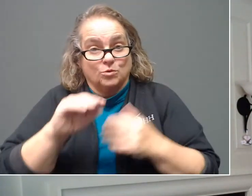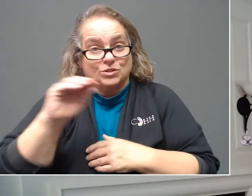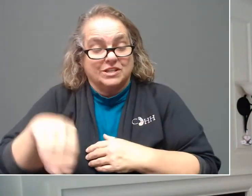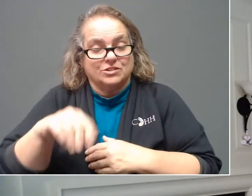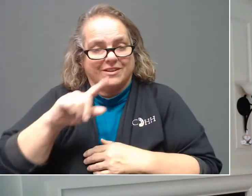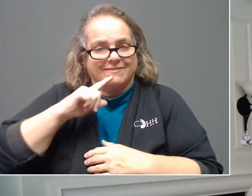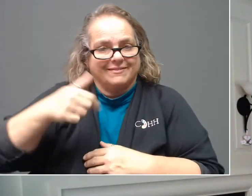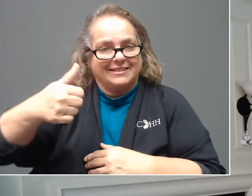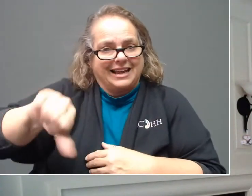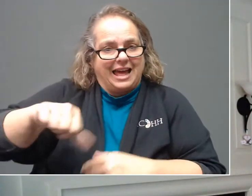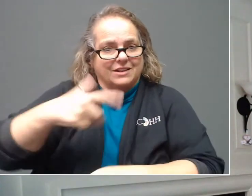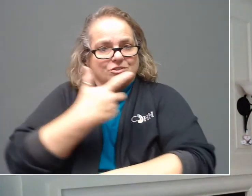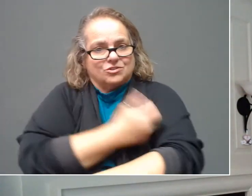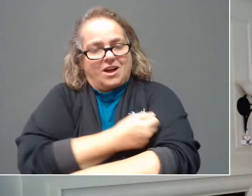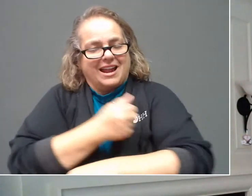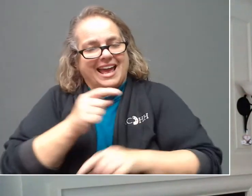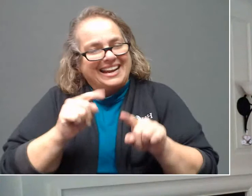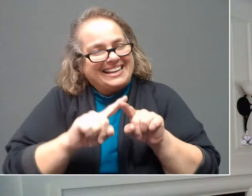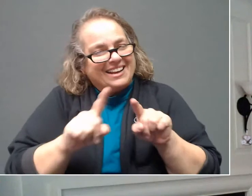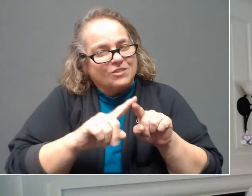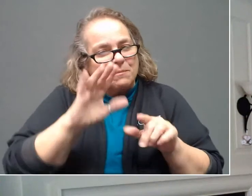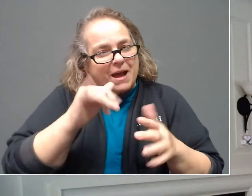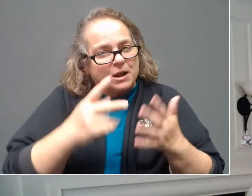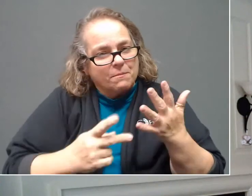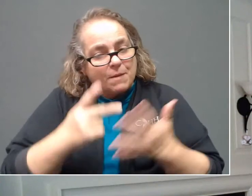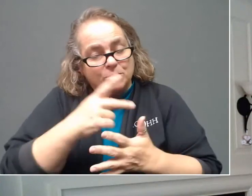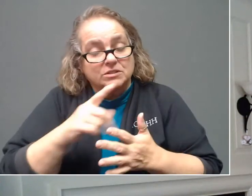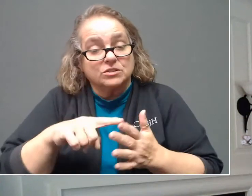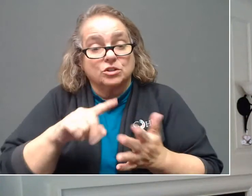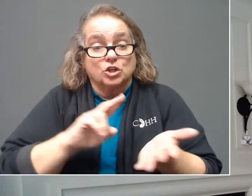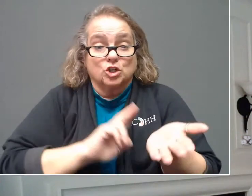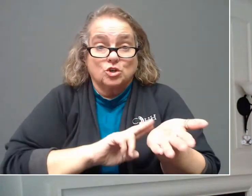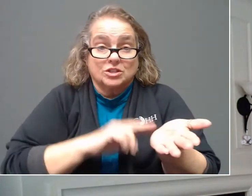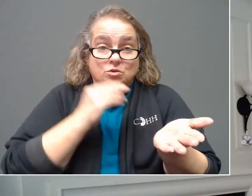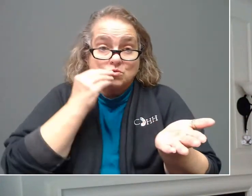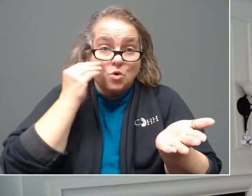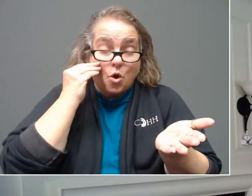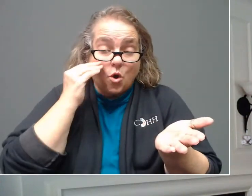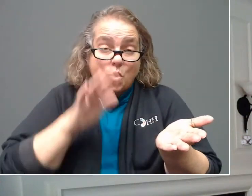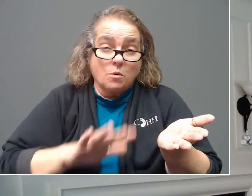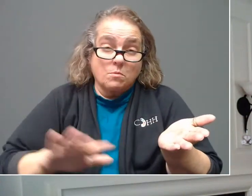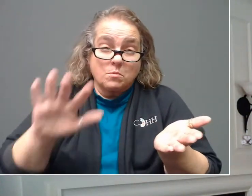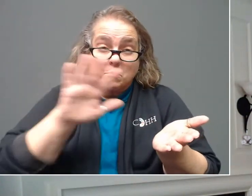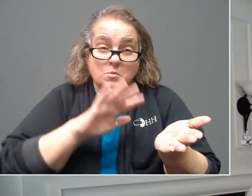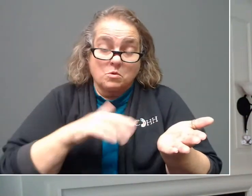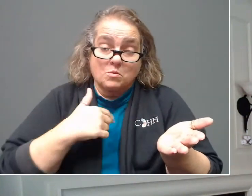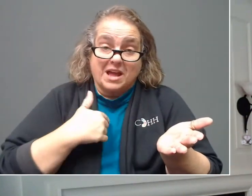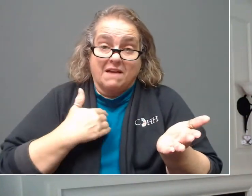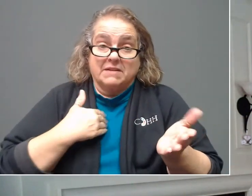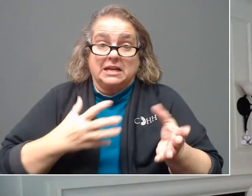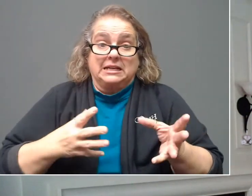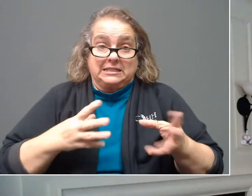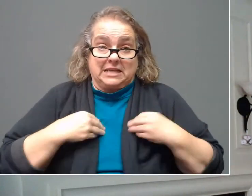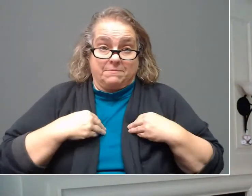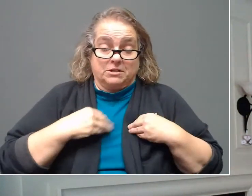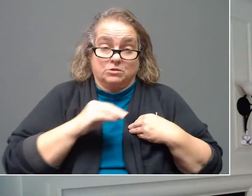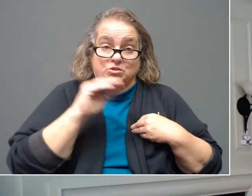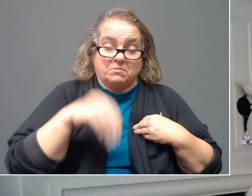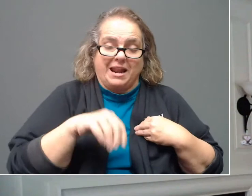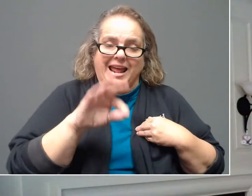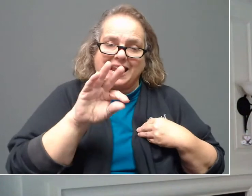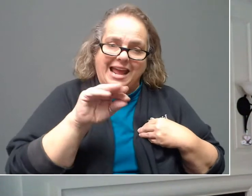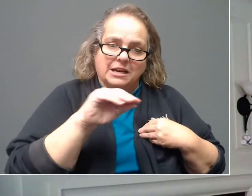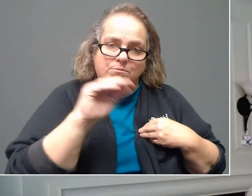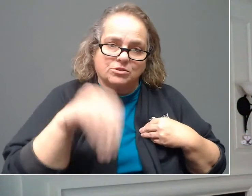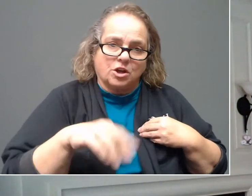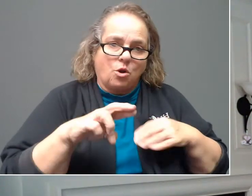the population. So in the nursing home setting, we probably have an acceptance rate that's 90% or higher, which is